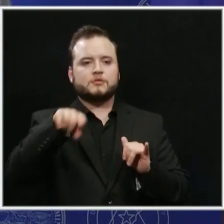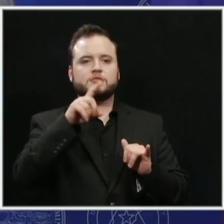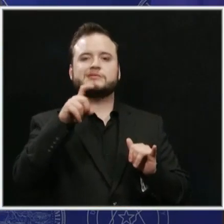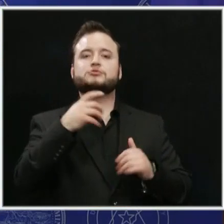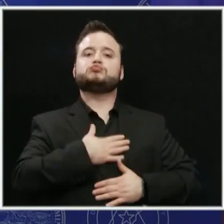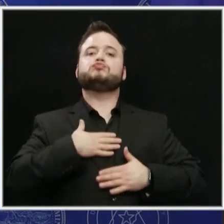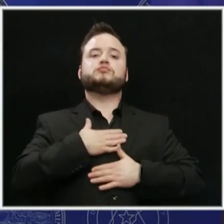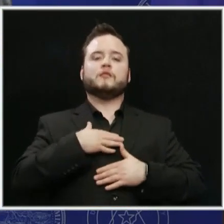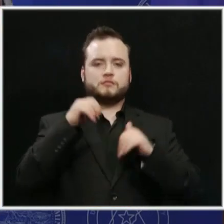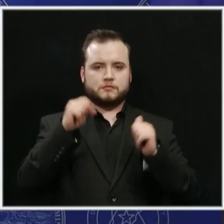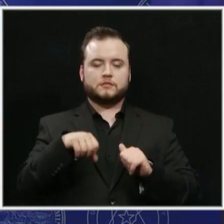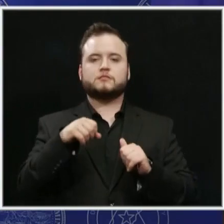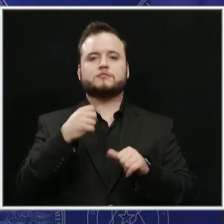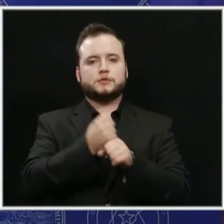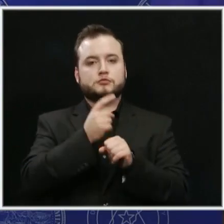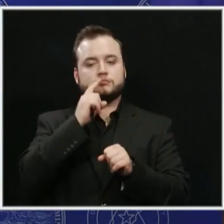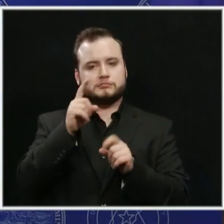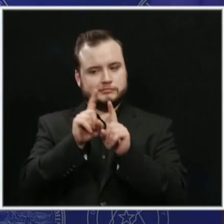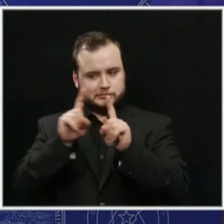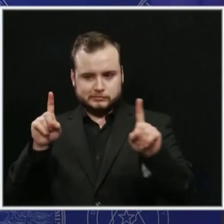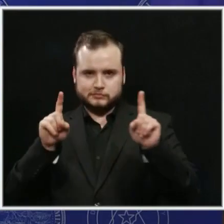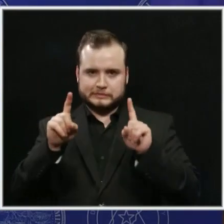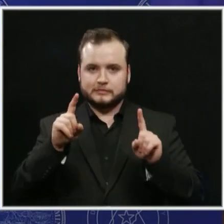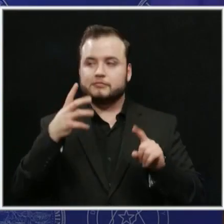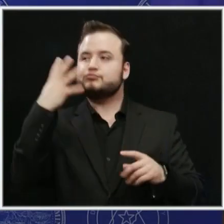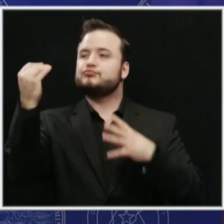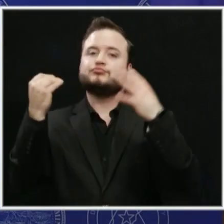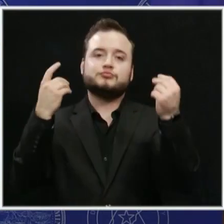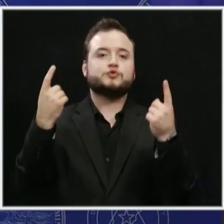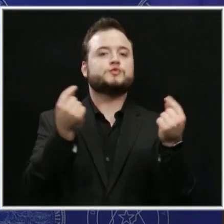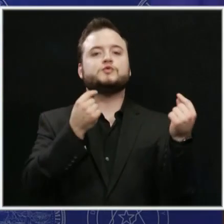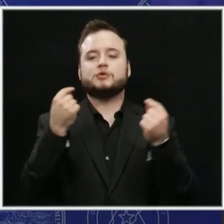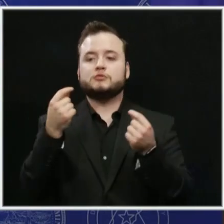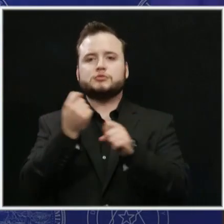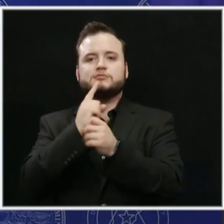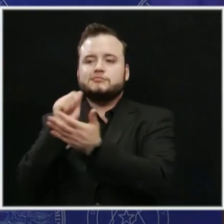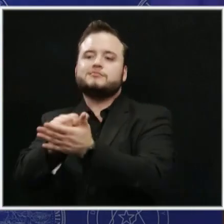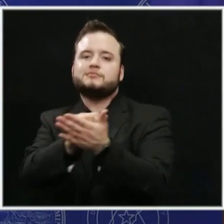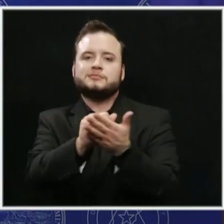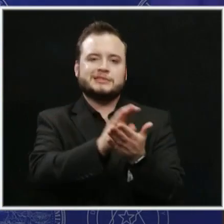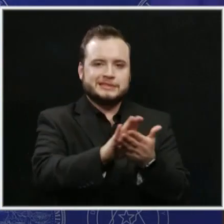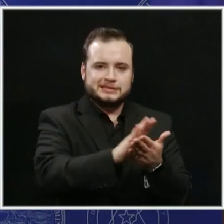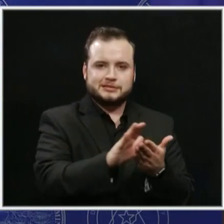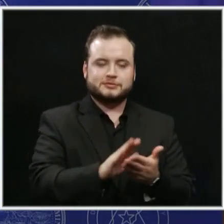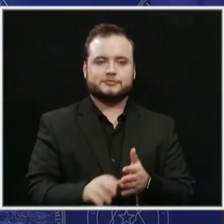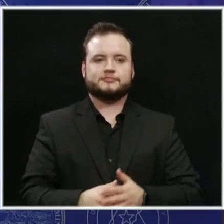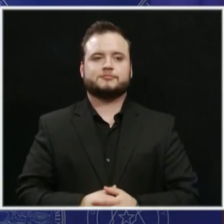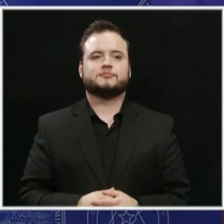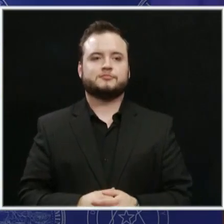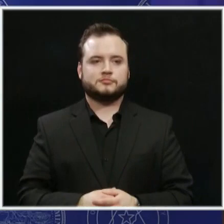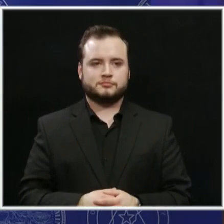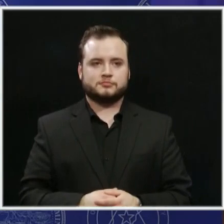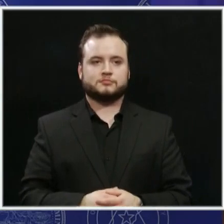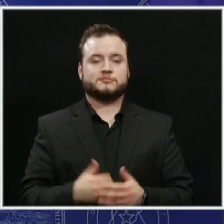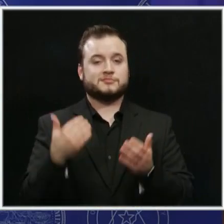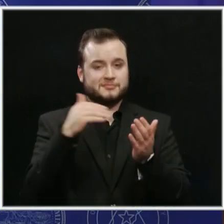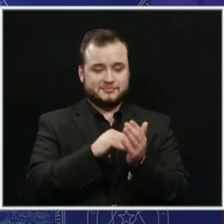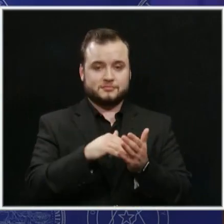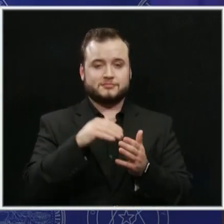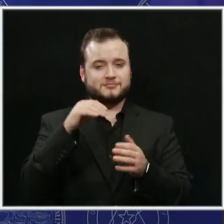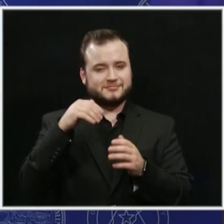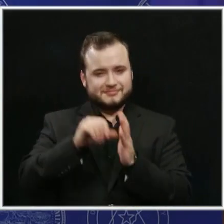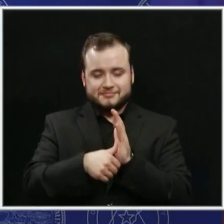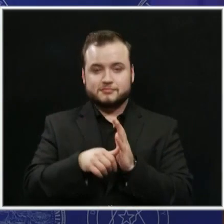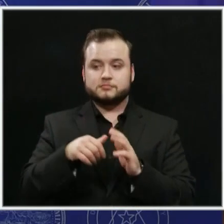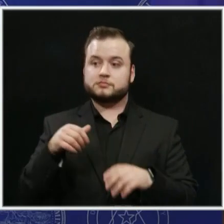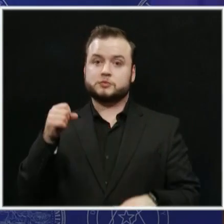it's more back towards that. Again, I just don't see the sports stadiums being filled immediately, and I think it's